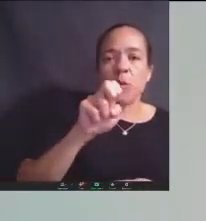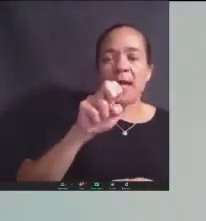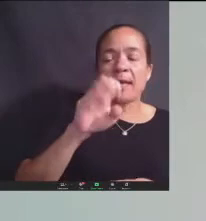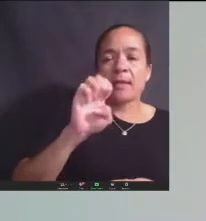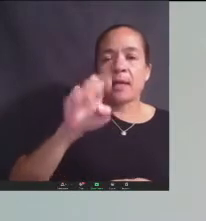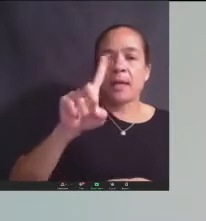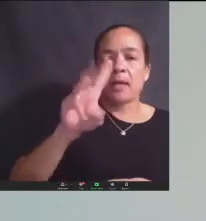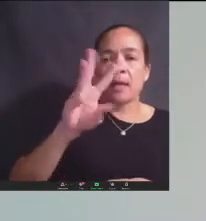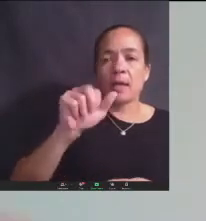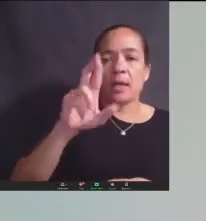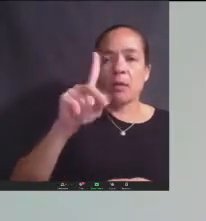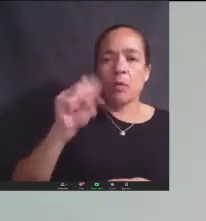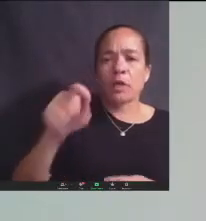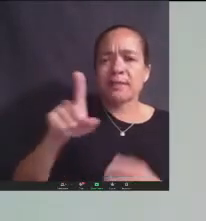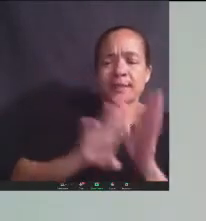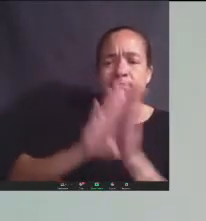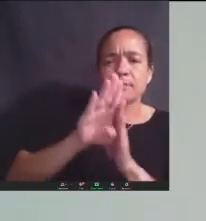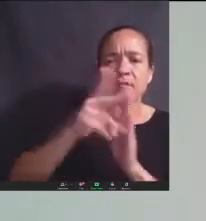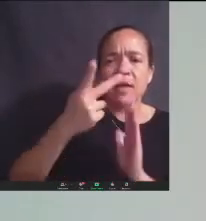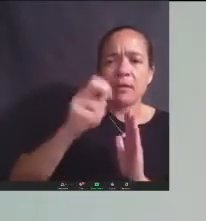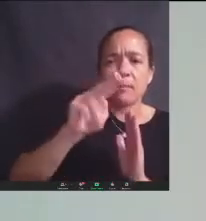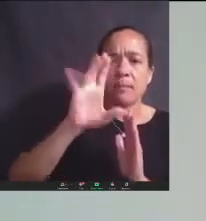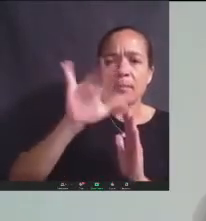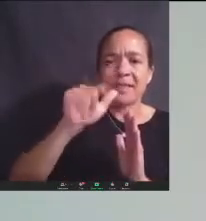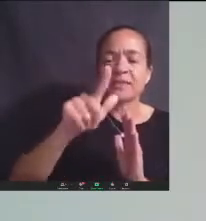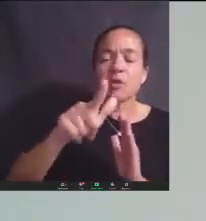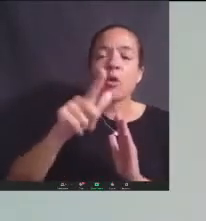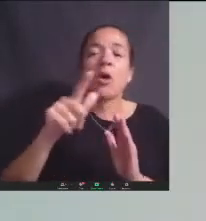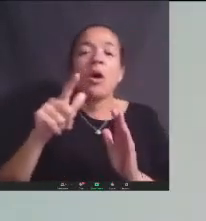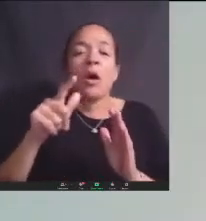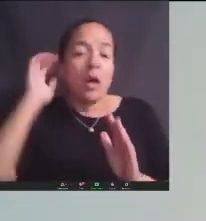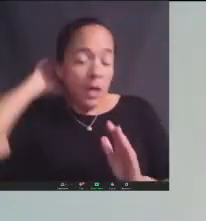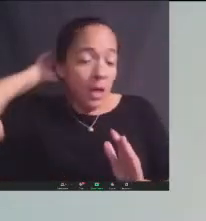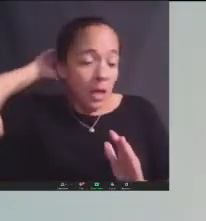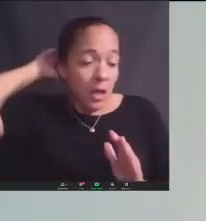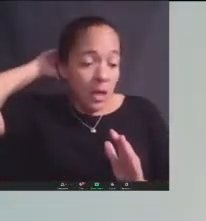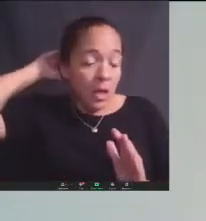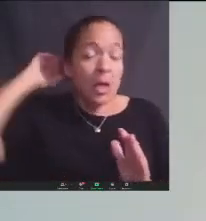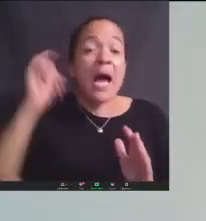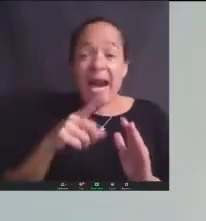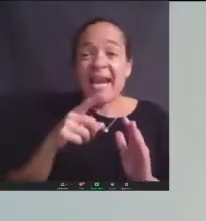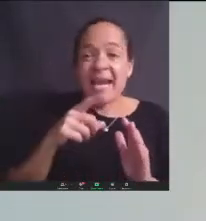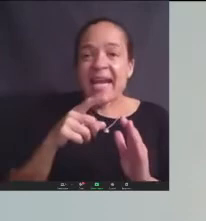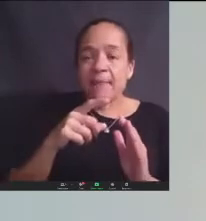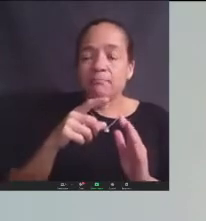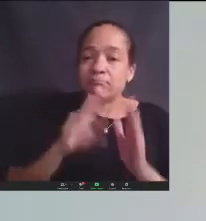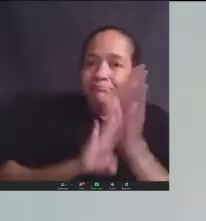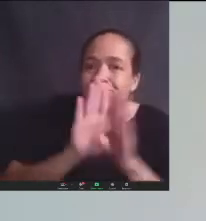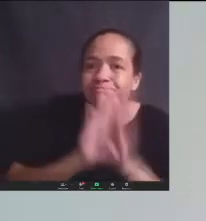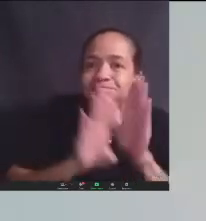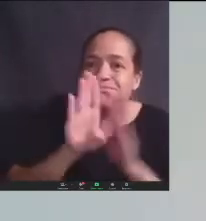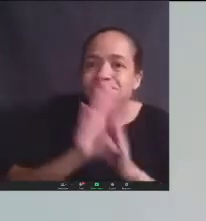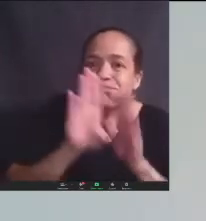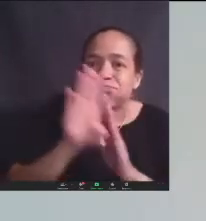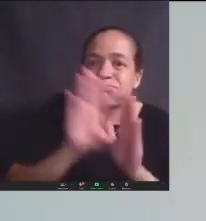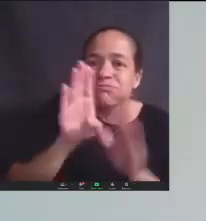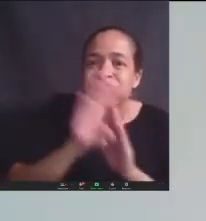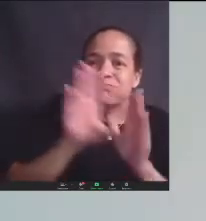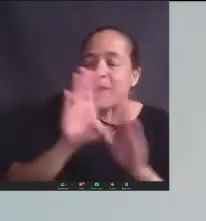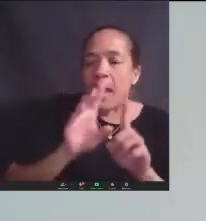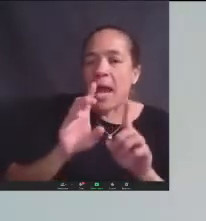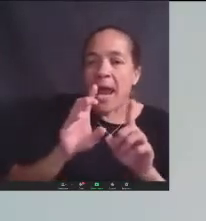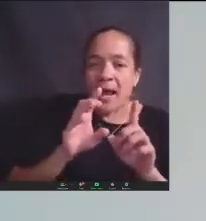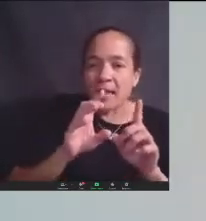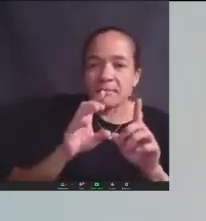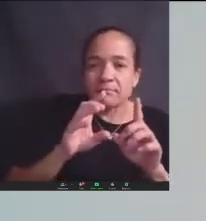have that skill, but to be shut out by the footwear industry until he made them recognize his ability and then created a pathway for so many other footwear